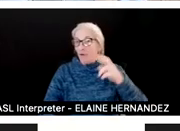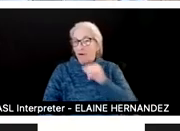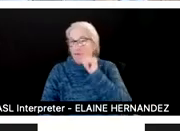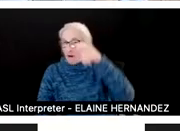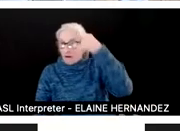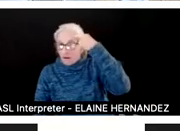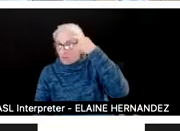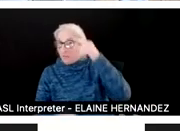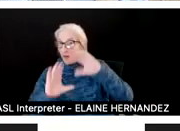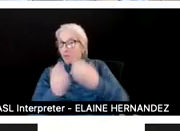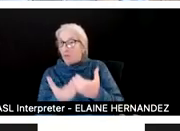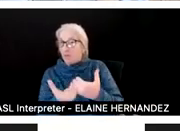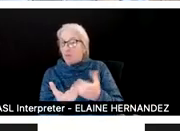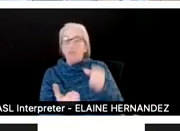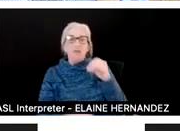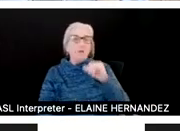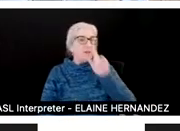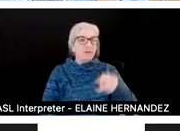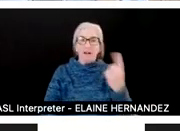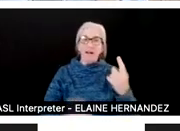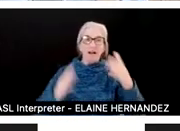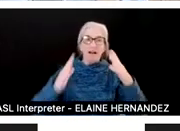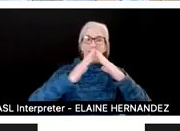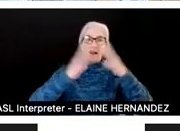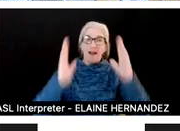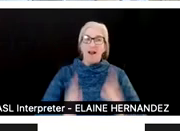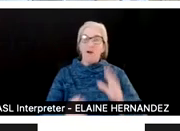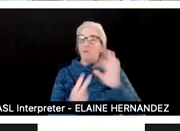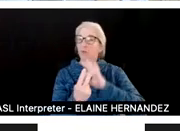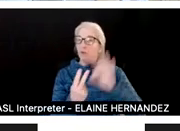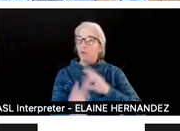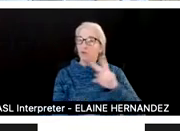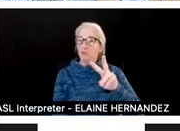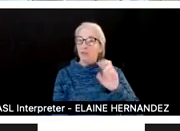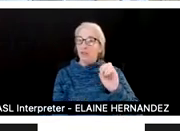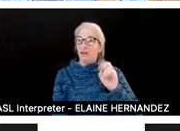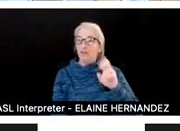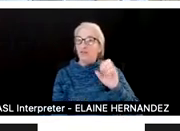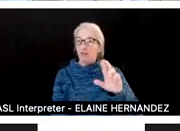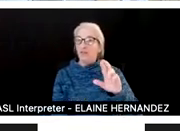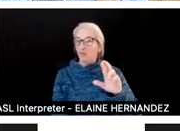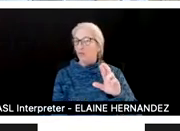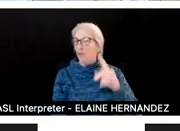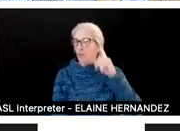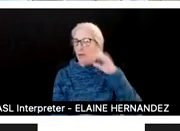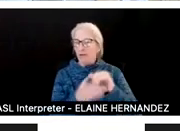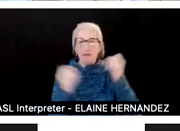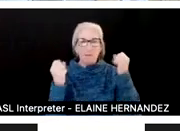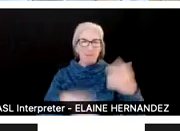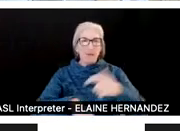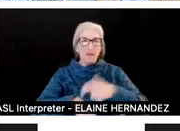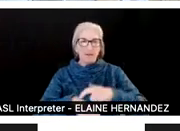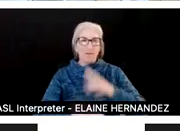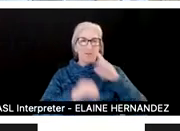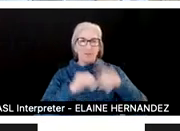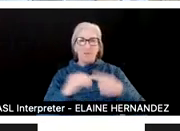includes not just the Housing Choice Voucher Program, which is where you might hear it referred to a lot, but other types of benefits